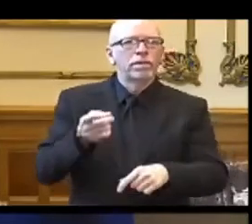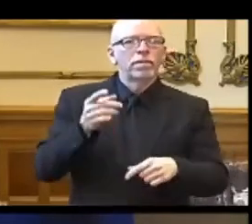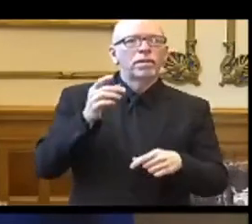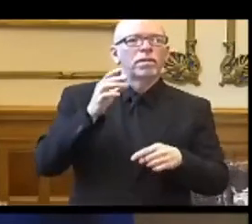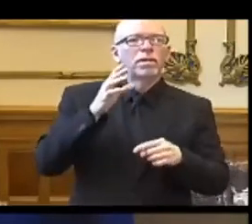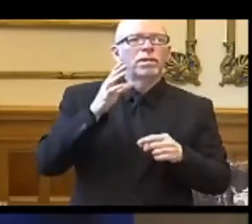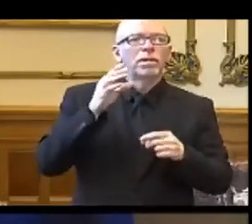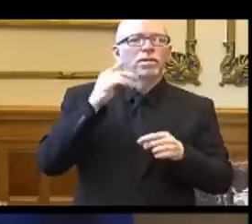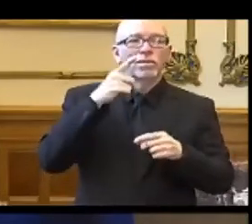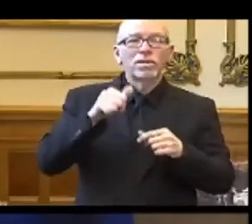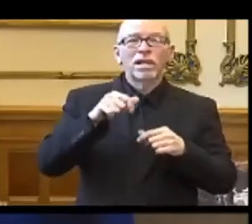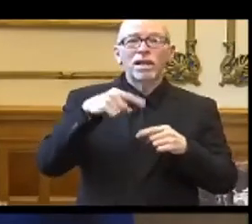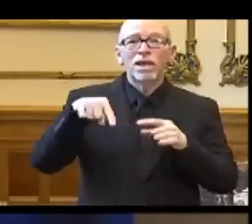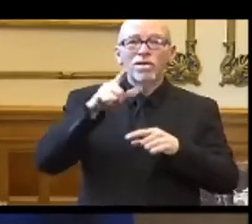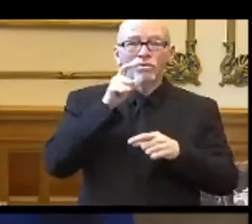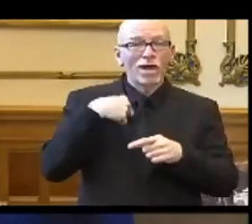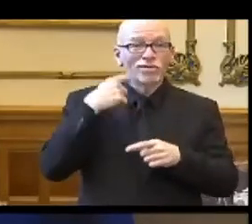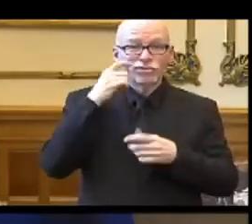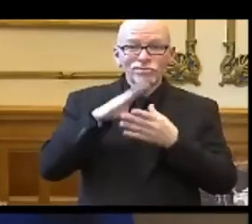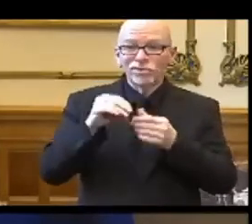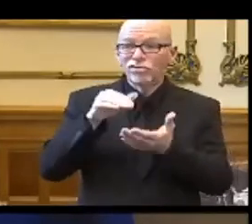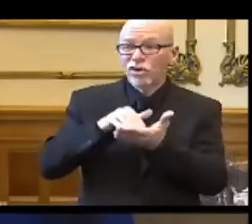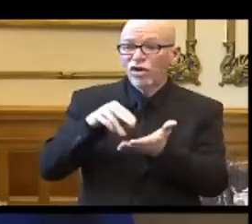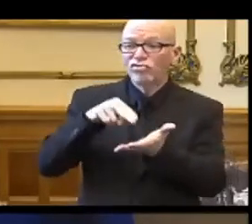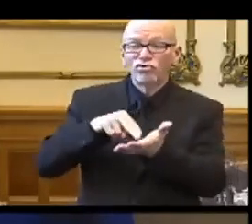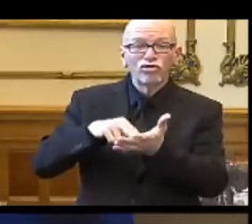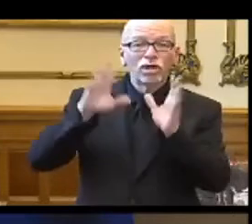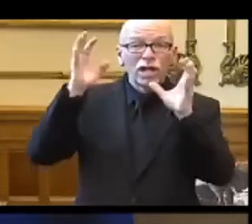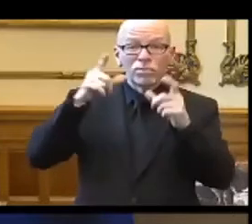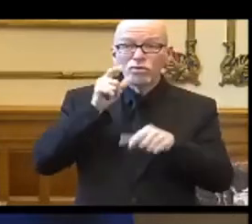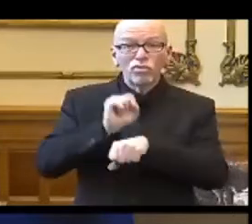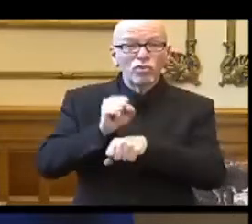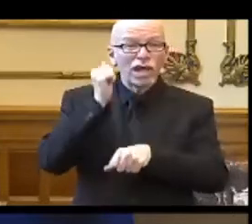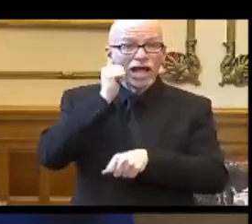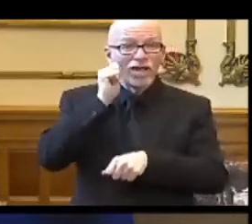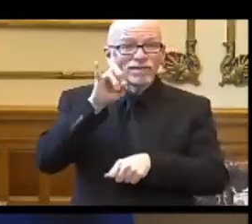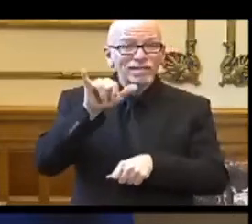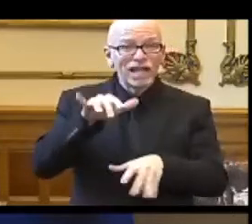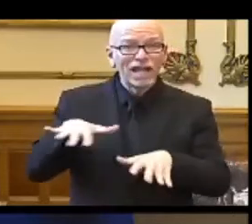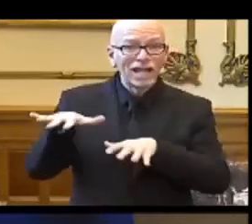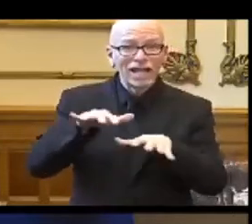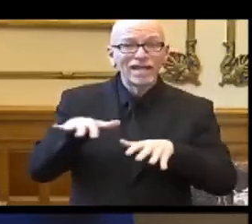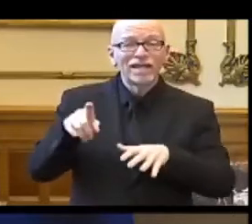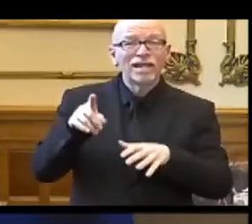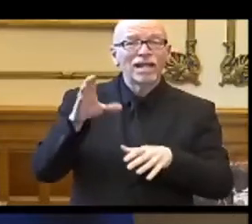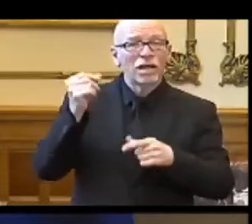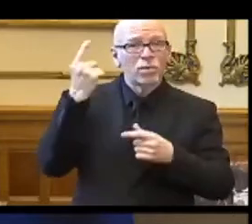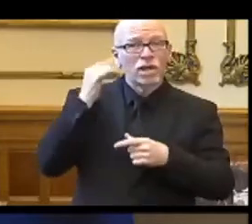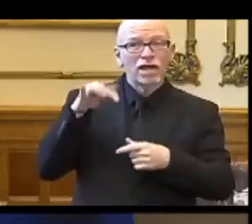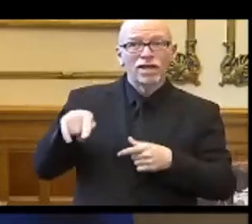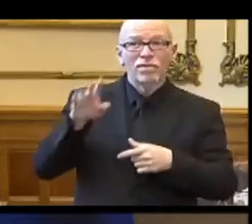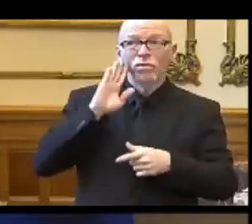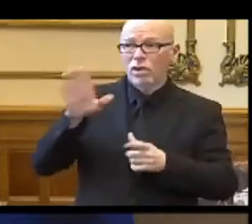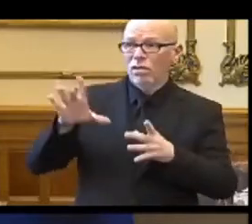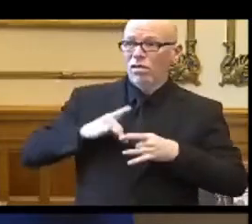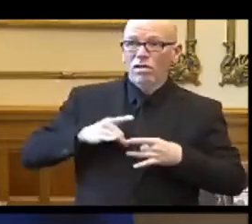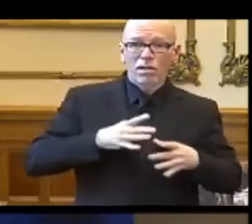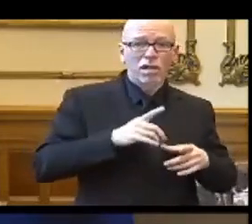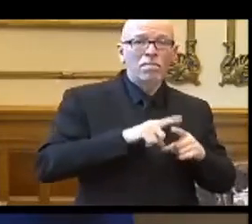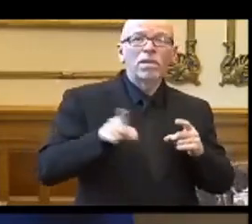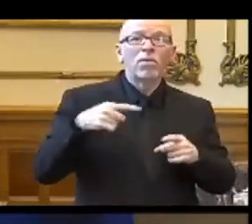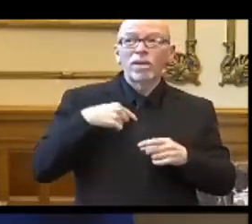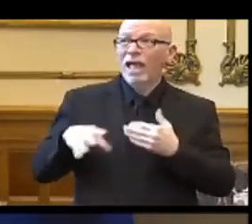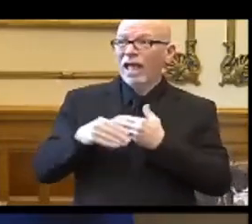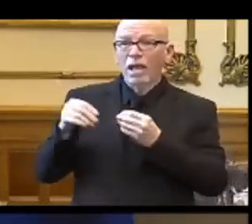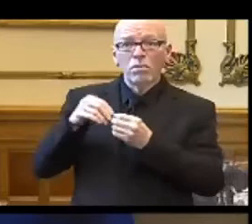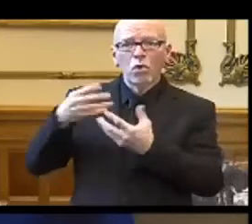can be to those frontline people that I just talked about that go into work every single day and wonder if they're going to take it home. But when we just add